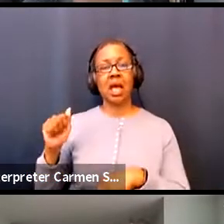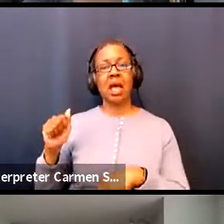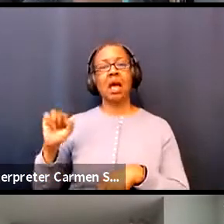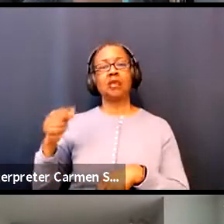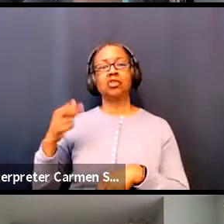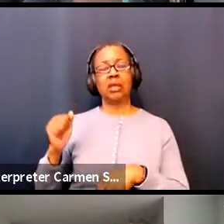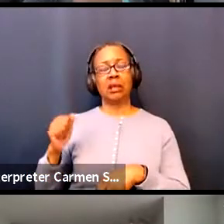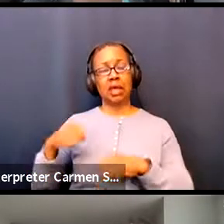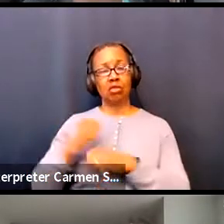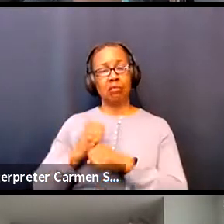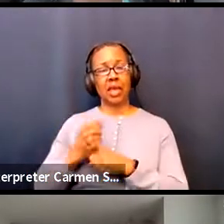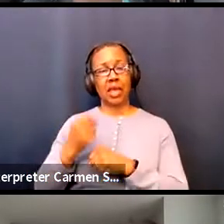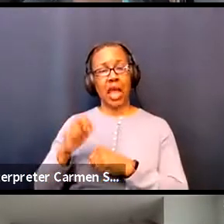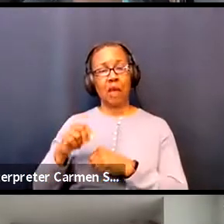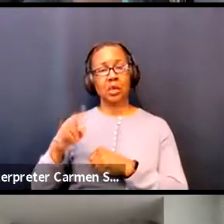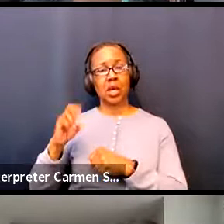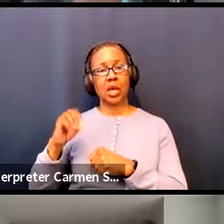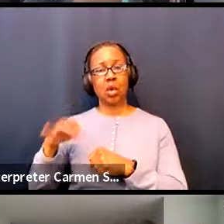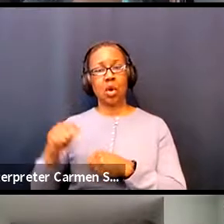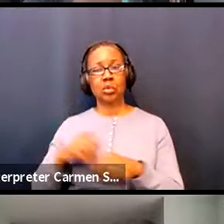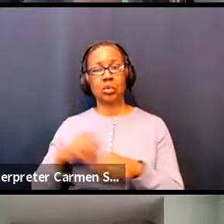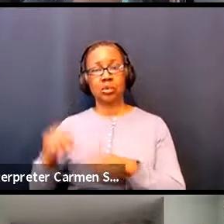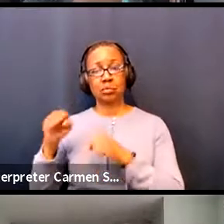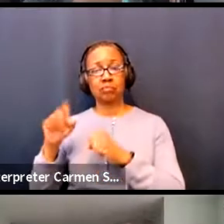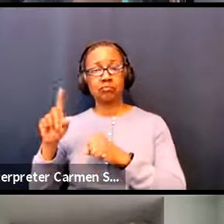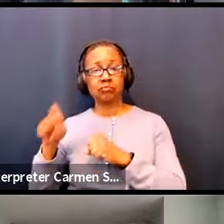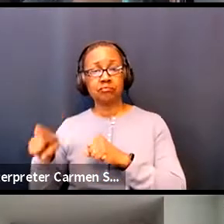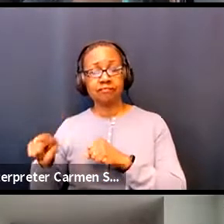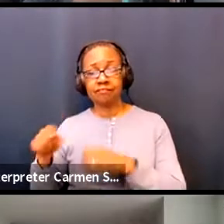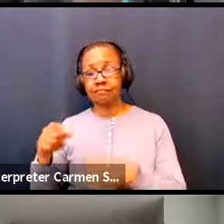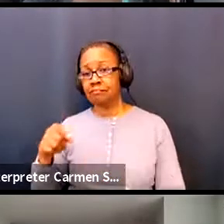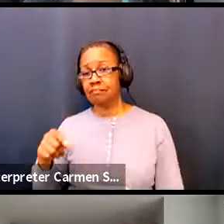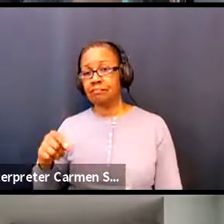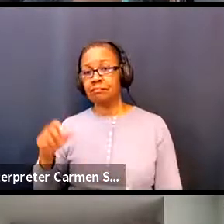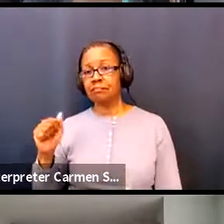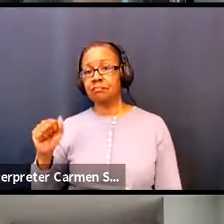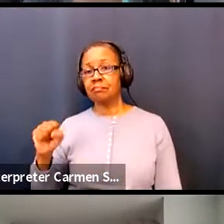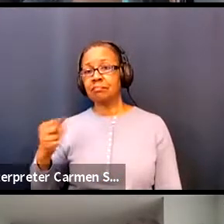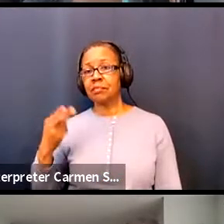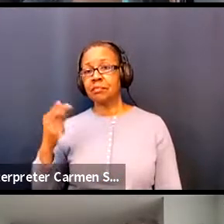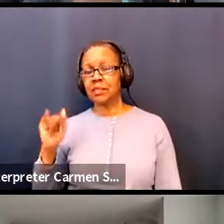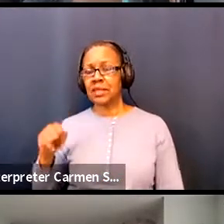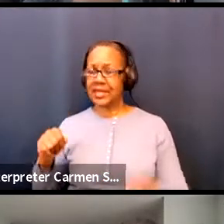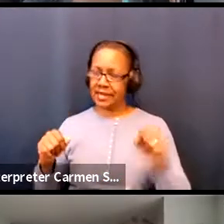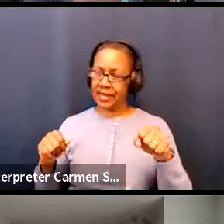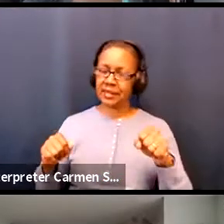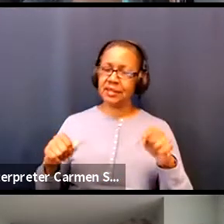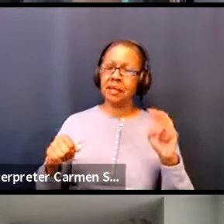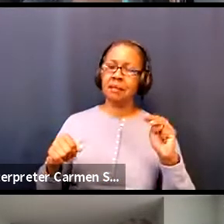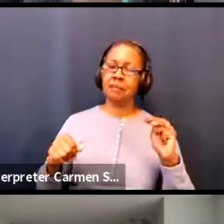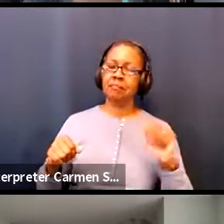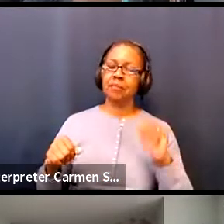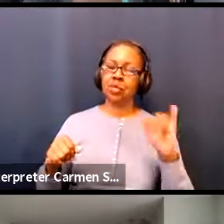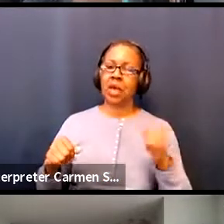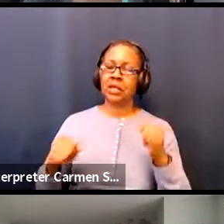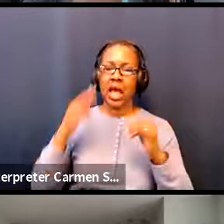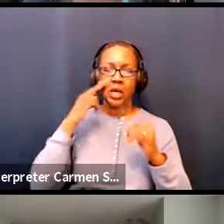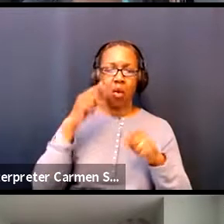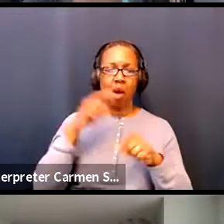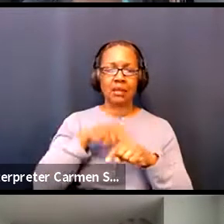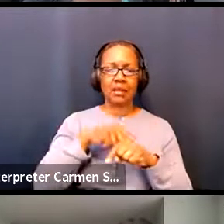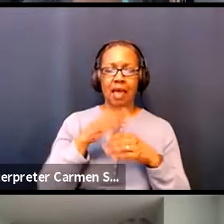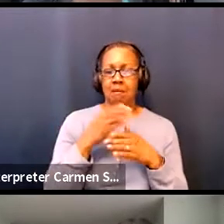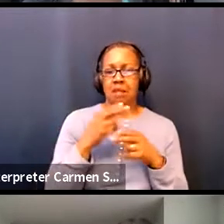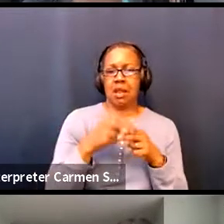make Howard a co-host, please? Yep, 1 second. Thank you. And while we're doing that, I know we don't have much time left with